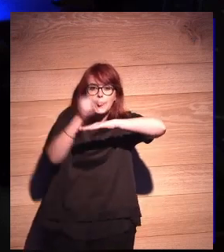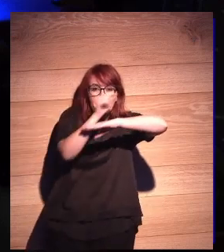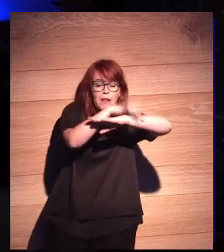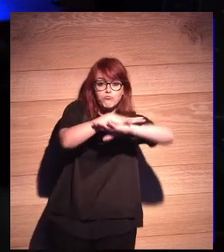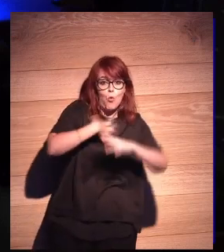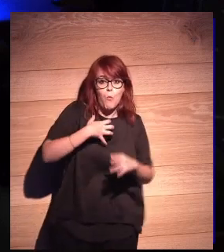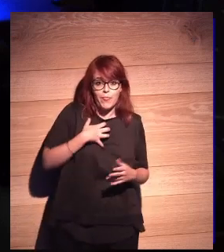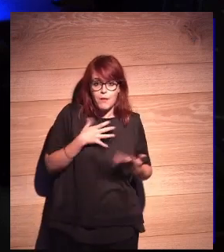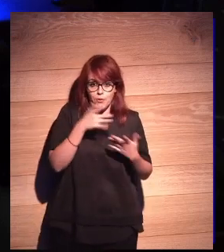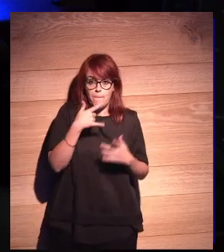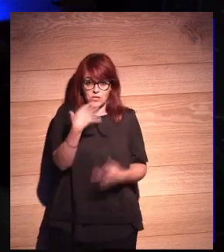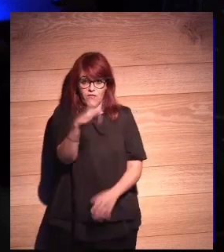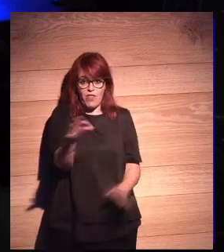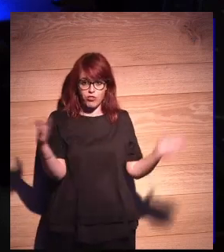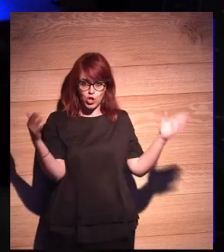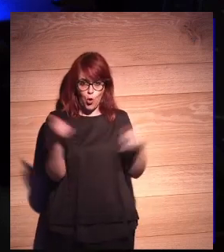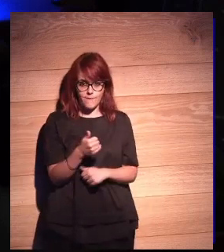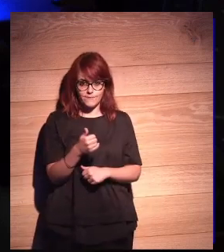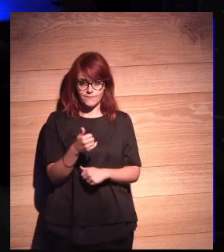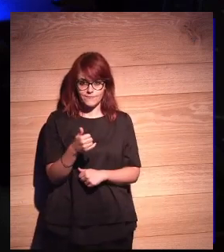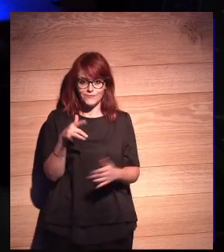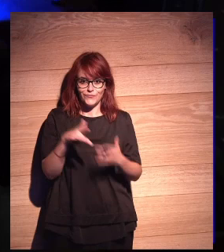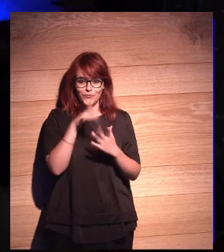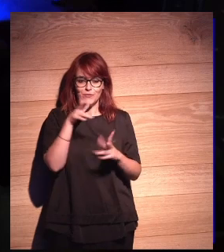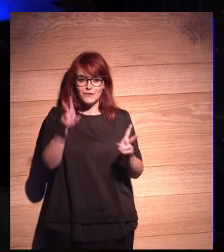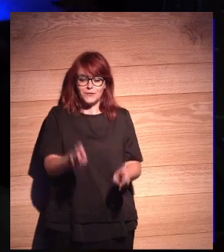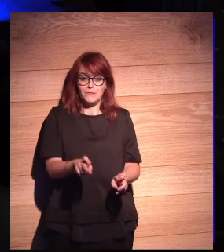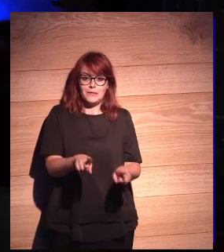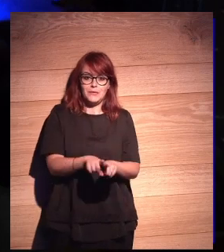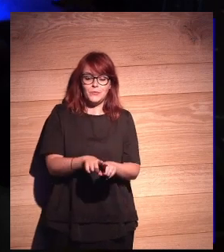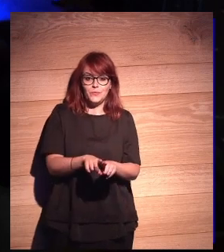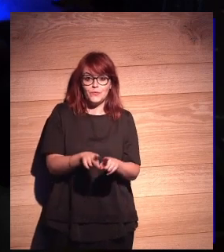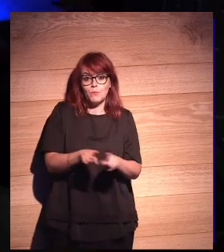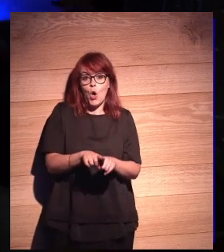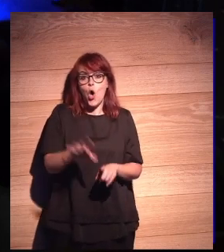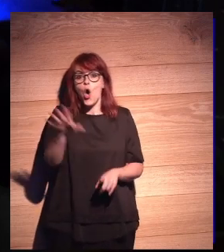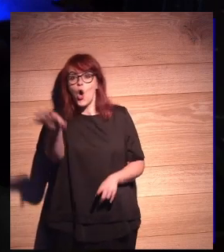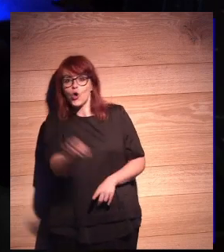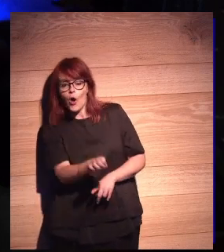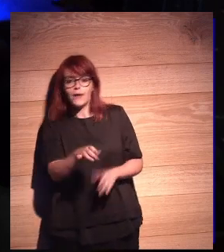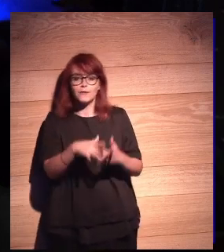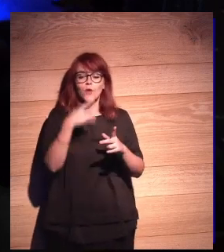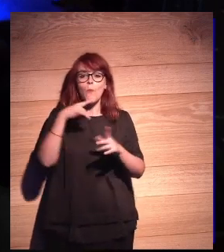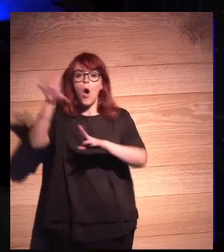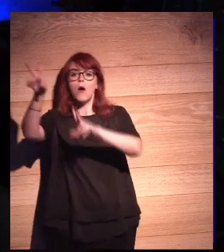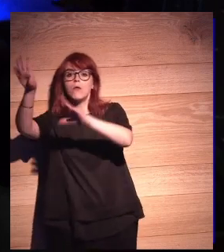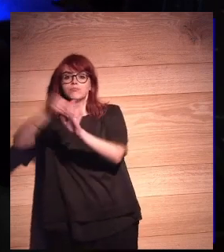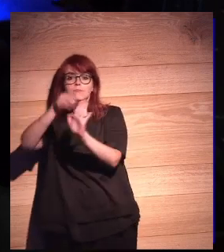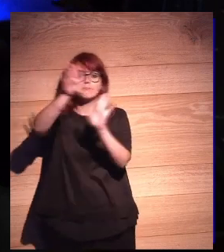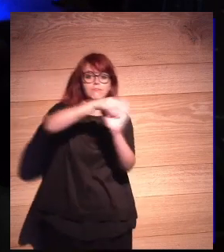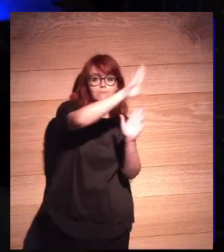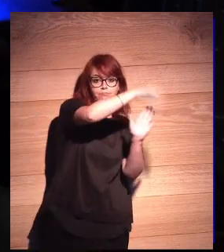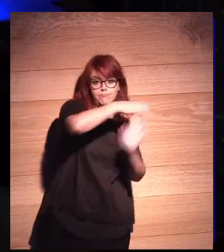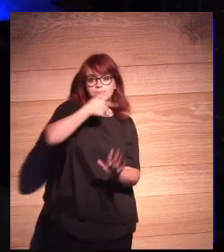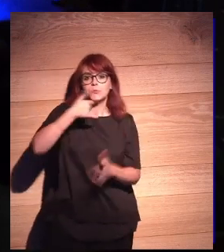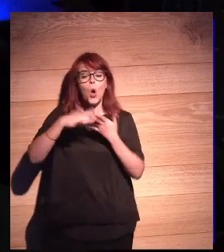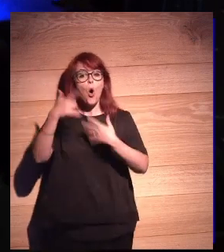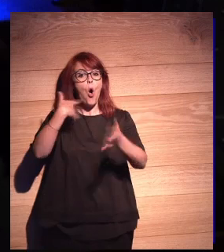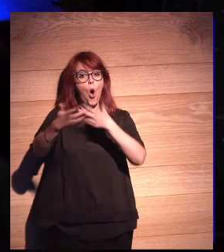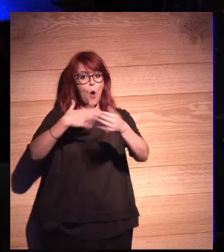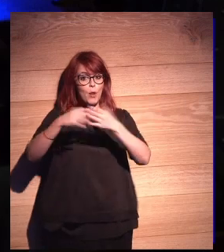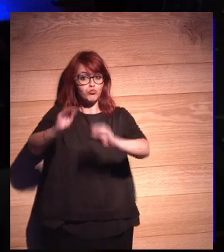have a video of a microscopic organism in the middle of the ocean. So it's quite customary to get things from here and there and use it for your own